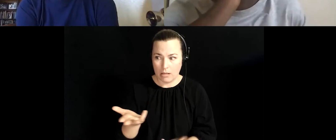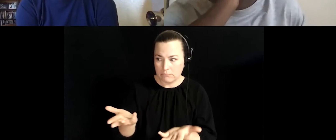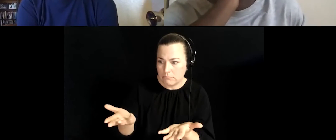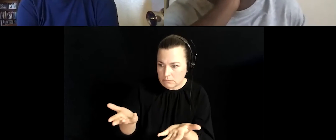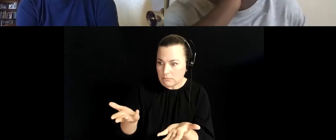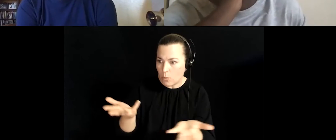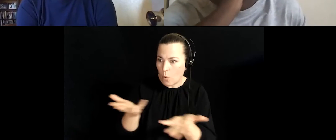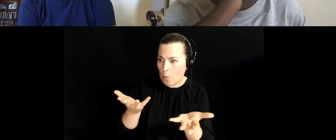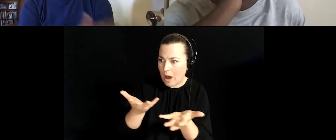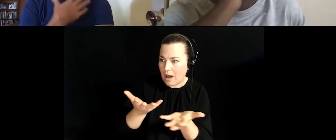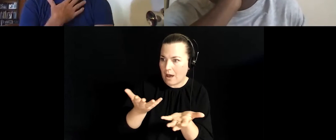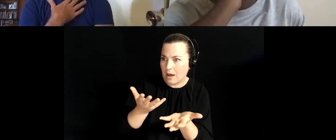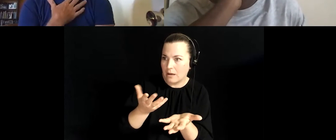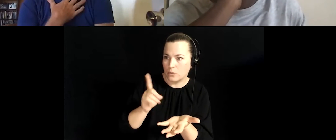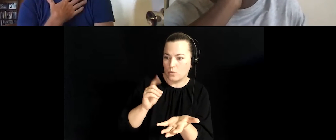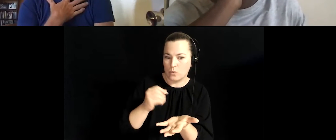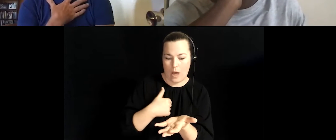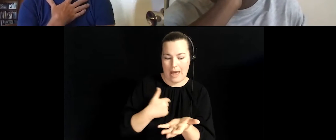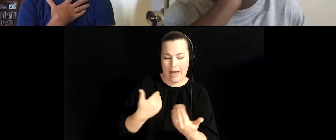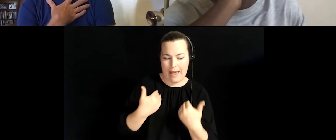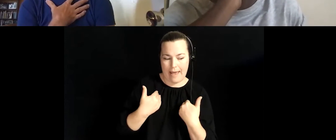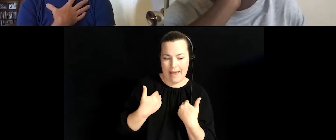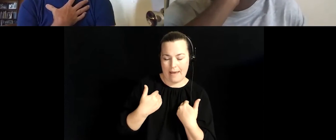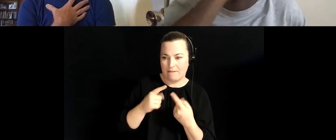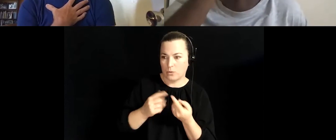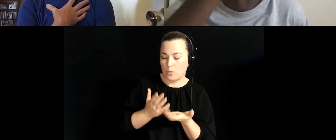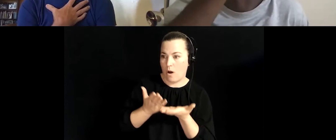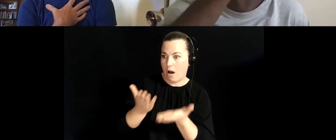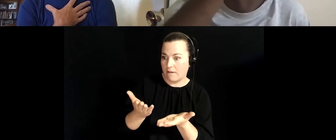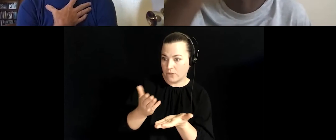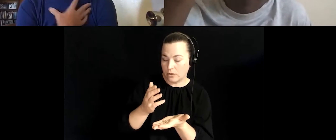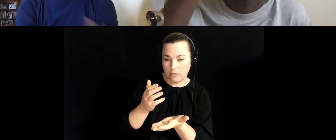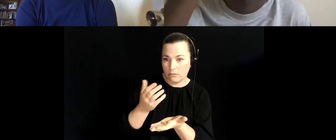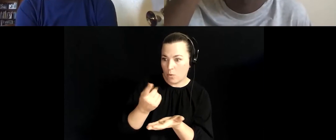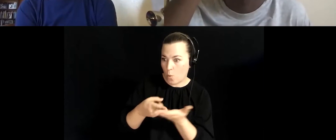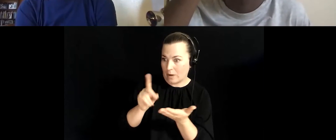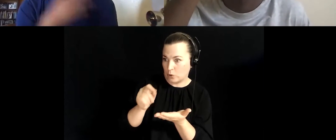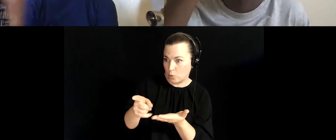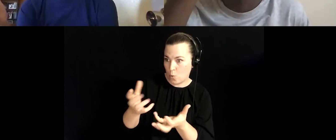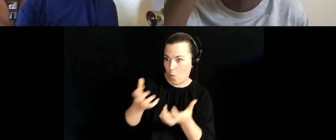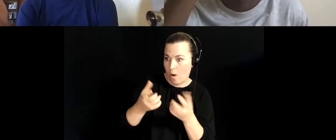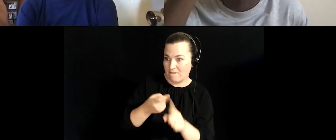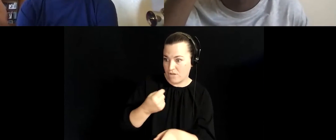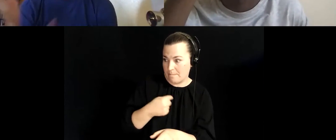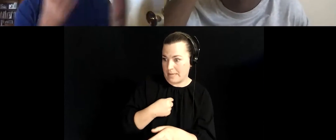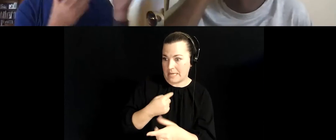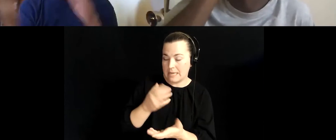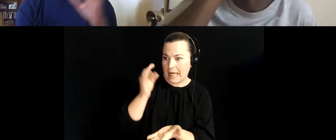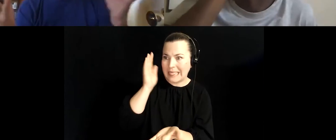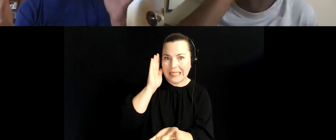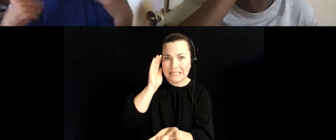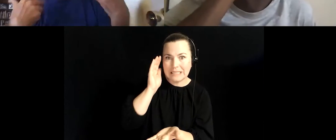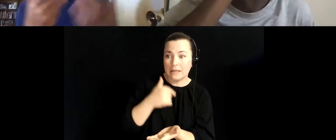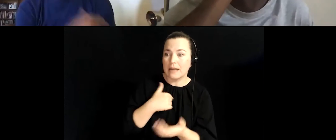listening and going, what do I have to offer that somebody, what do you want from me as I have this kind of experience